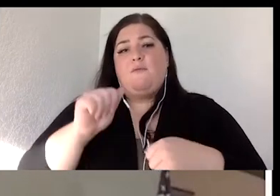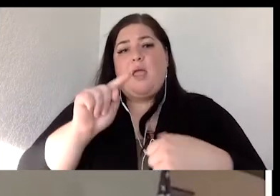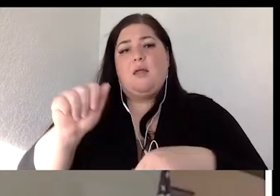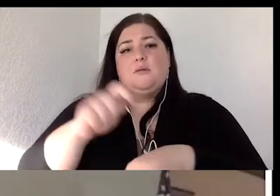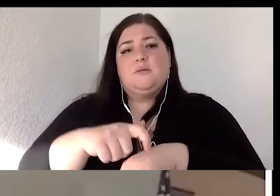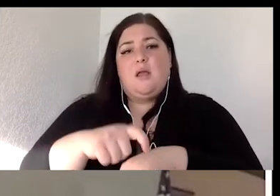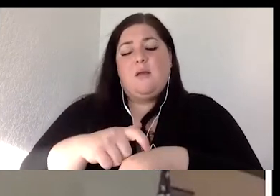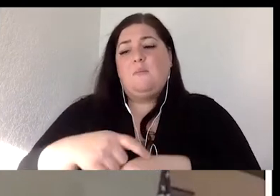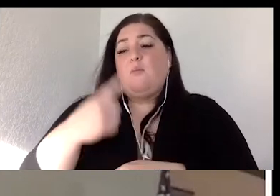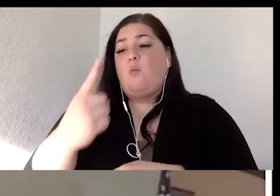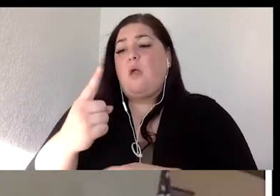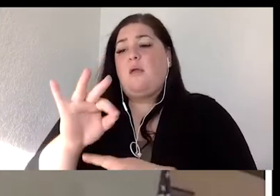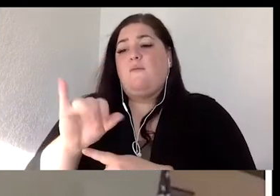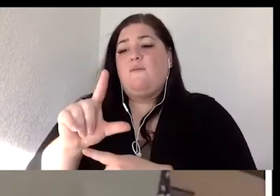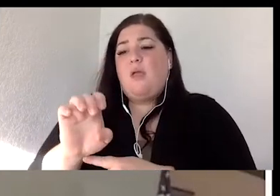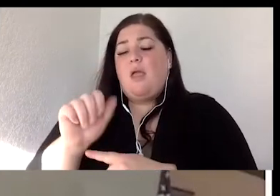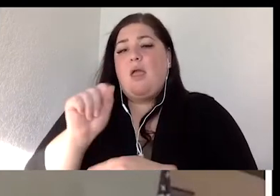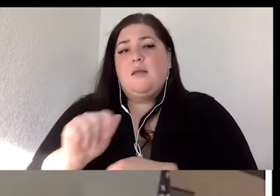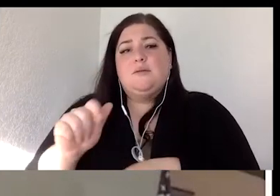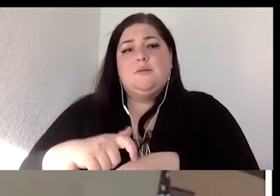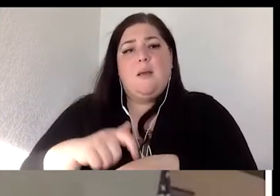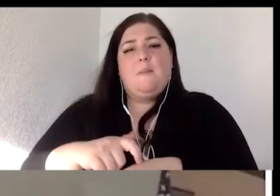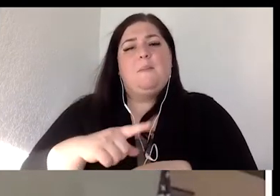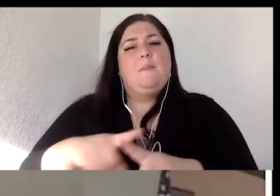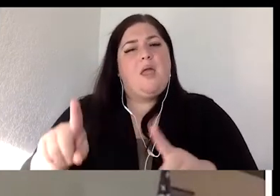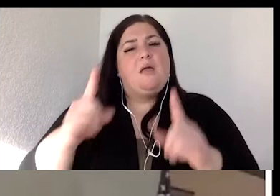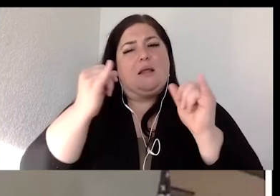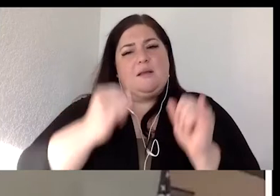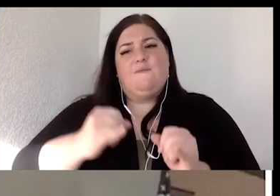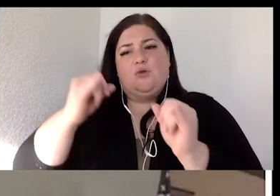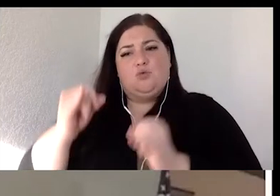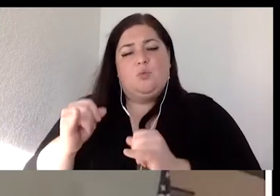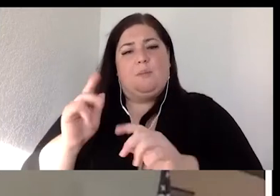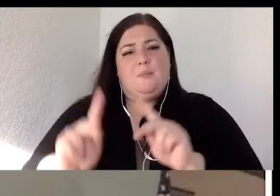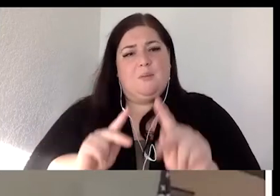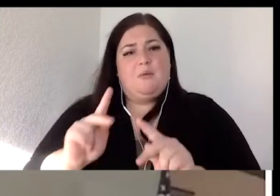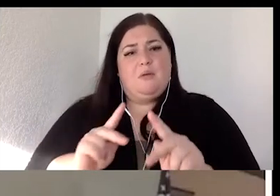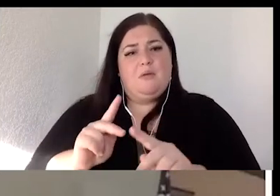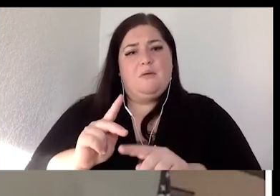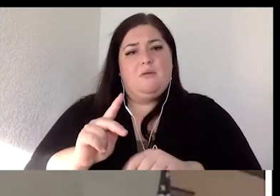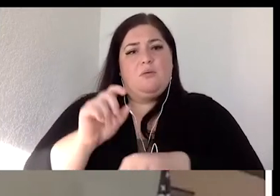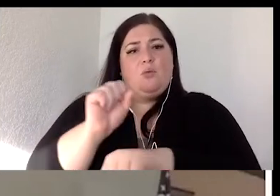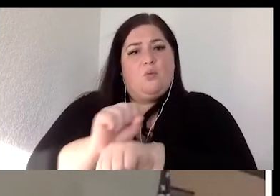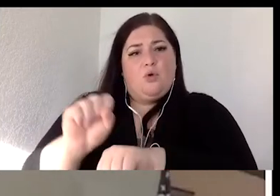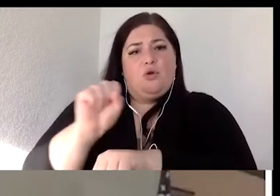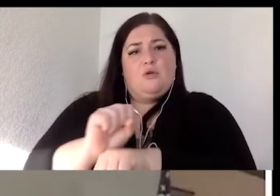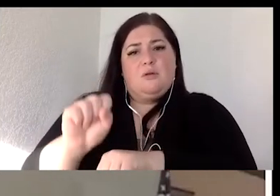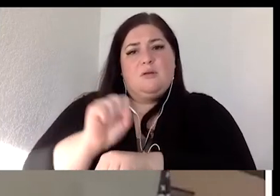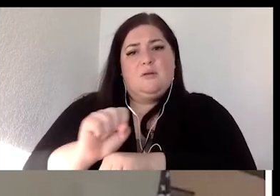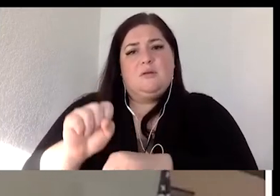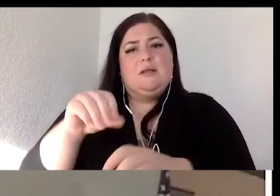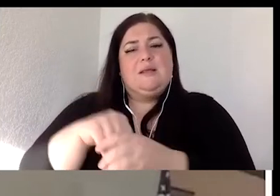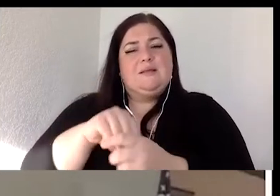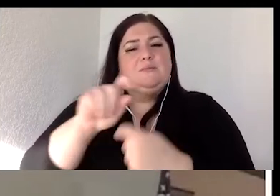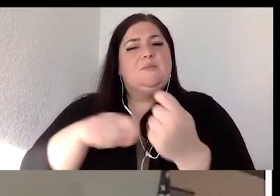time, if you will, one case at a time, but it's individual people working in individual